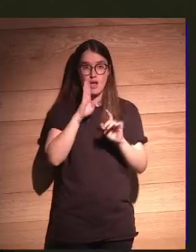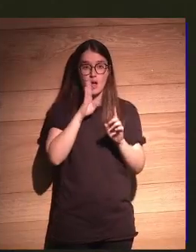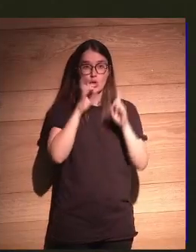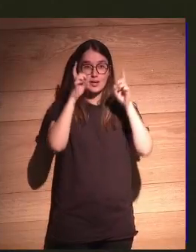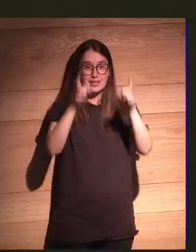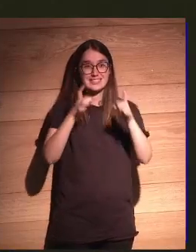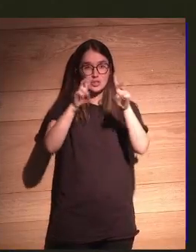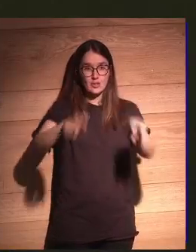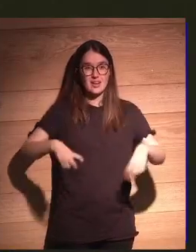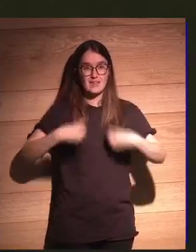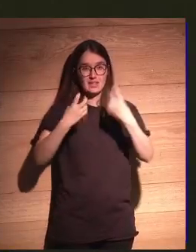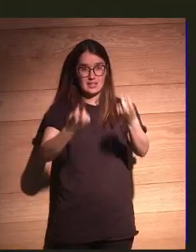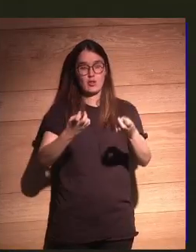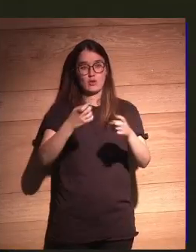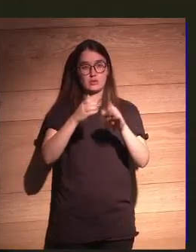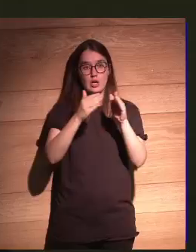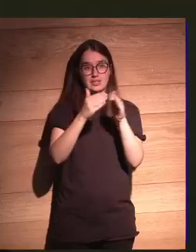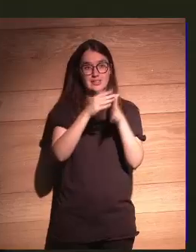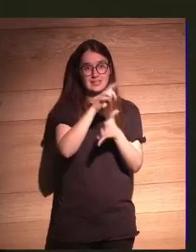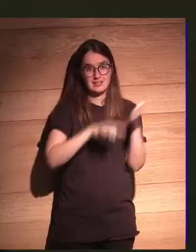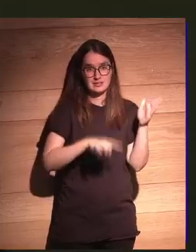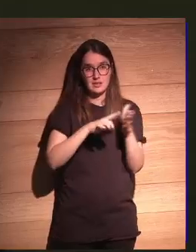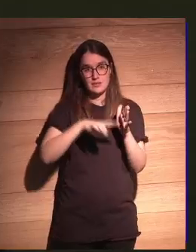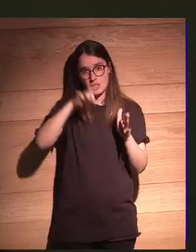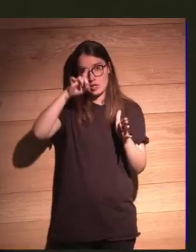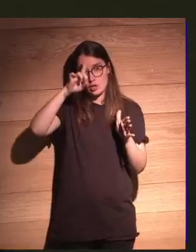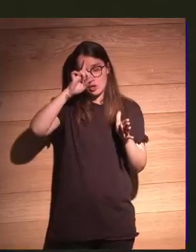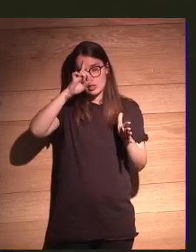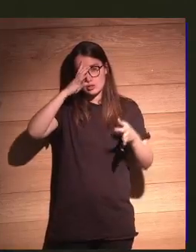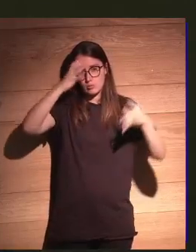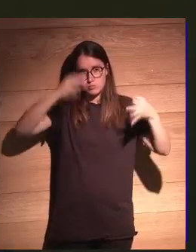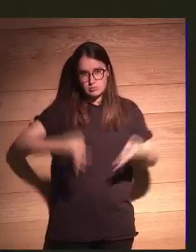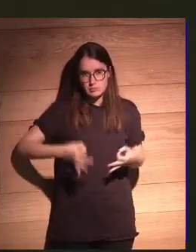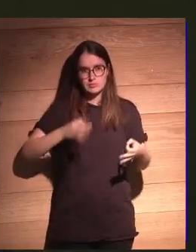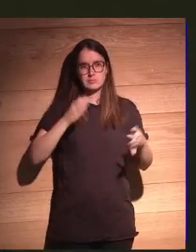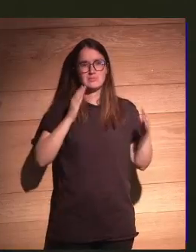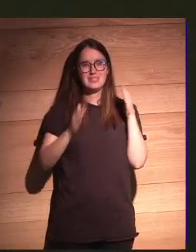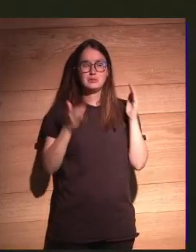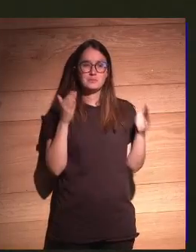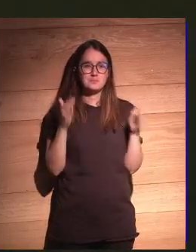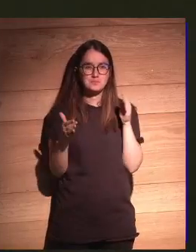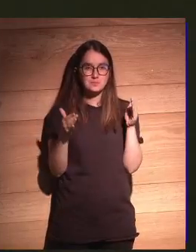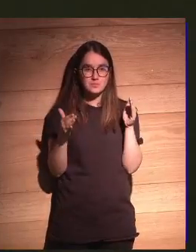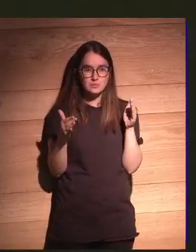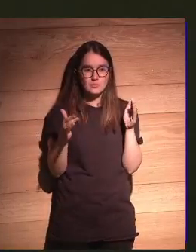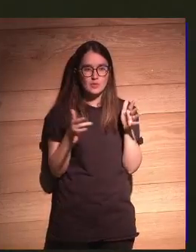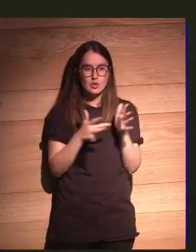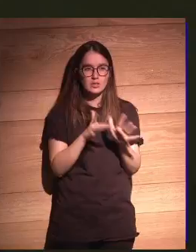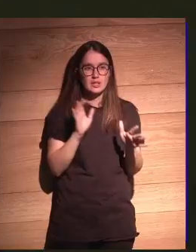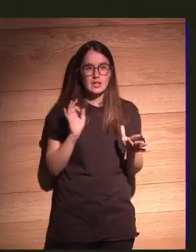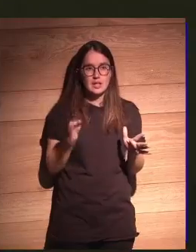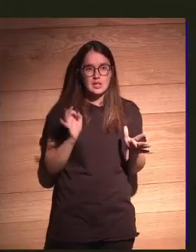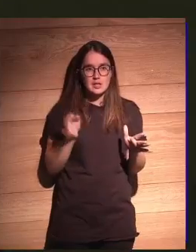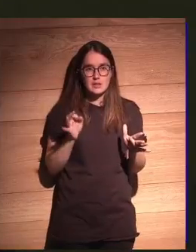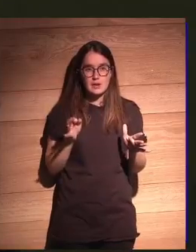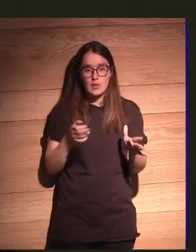the 1980s have a lot to do with that part of buildings, of houses from the past. And I'm not